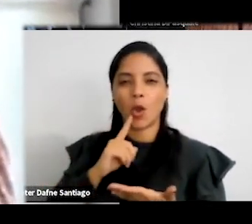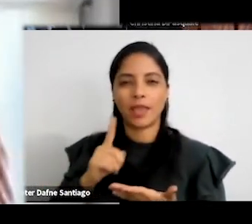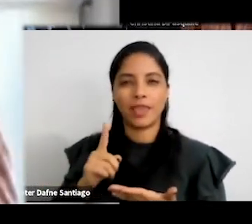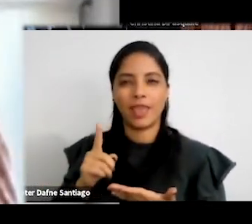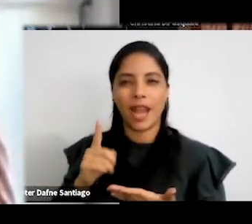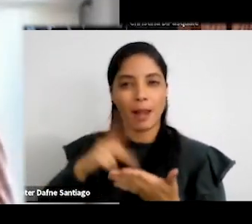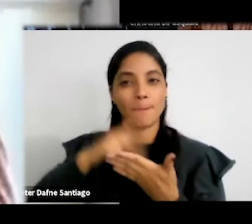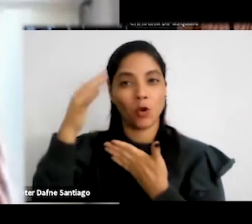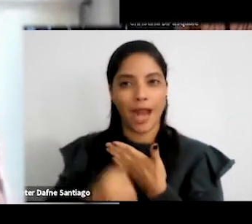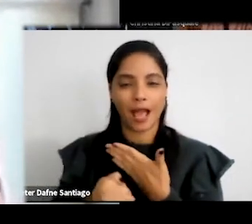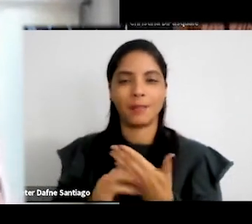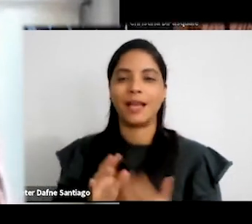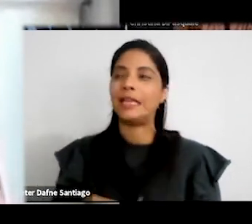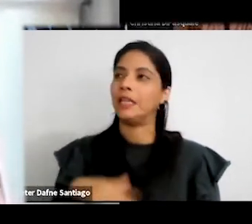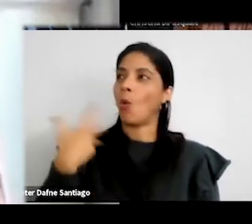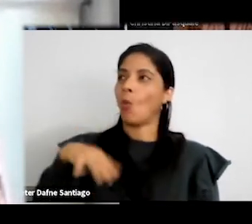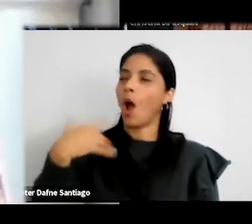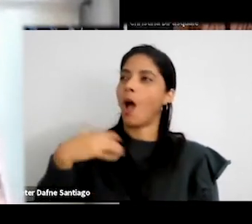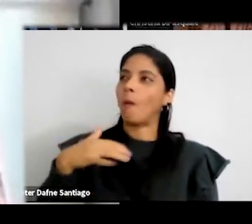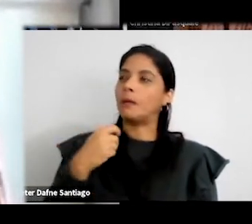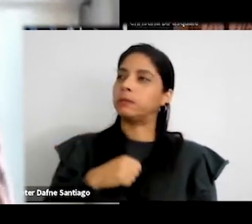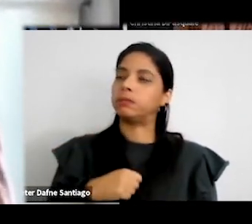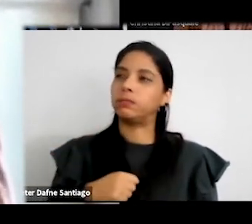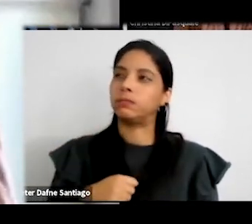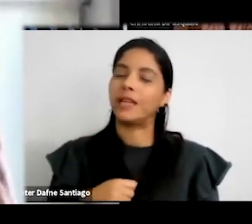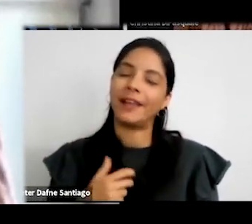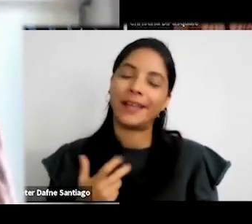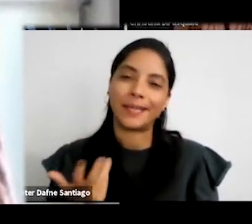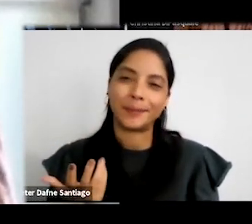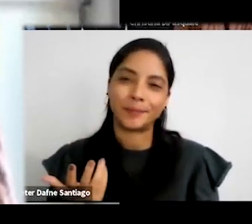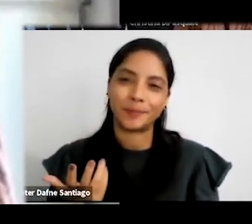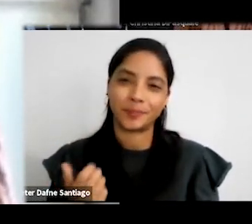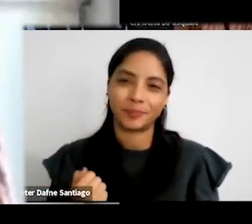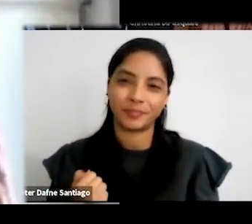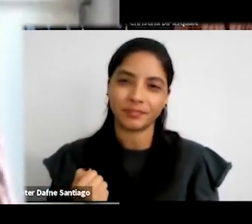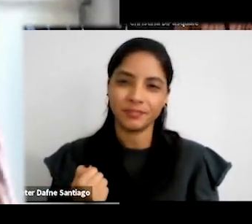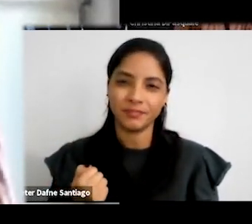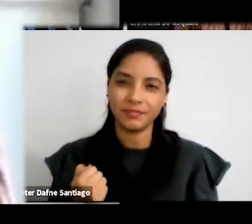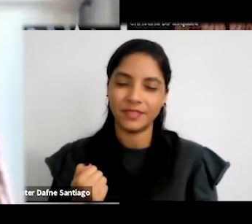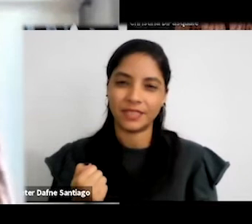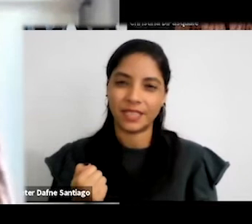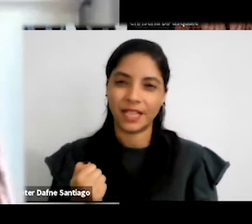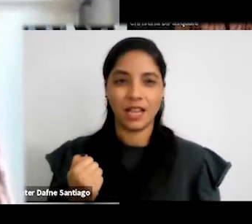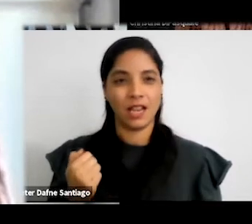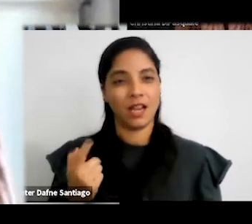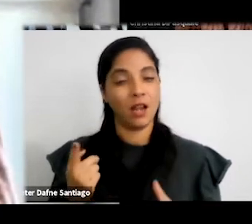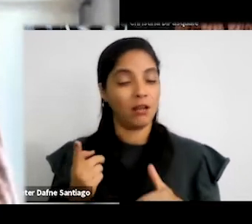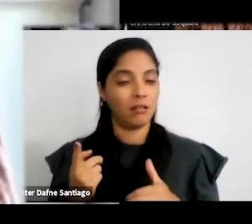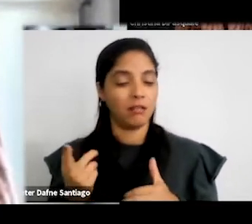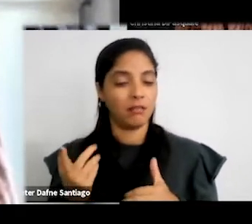yes. And, at the very beginning, when a lot of the things, more